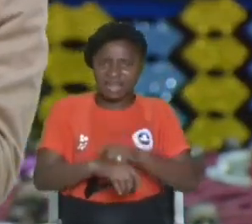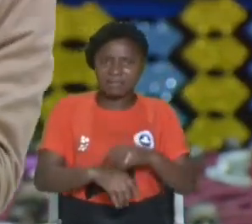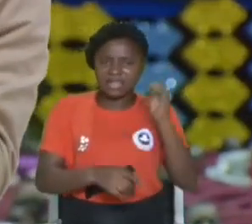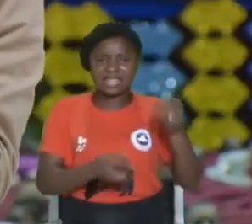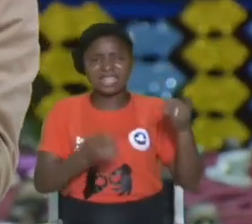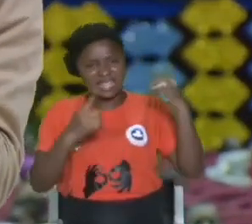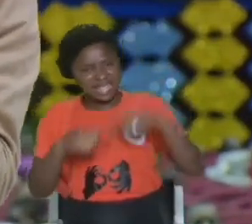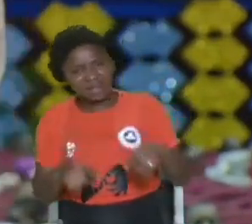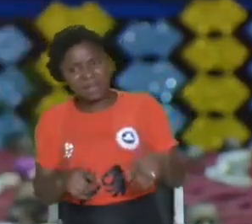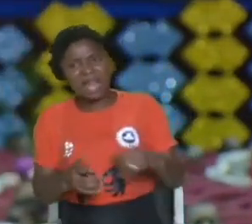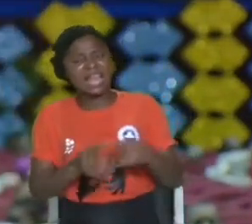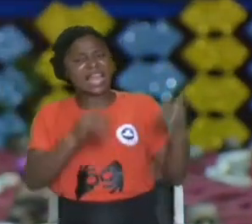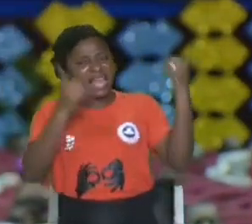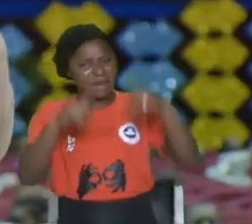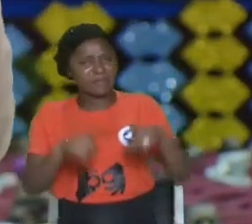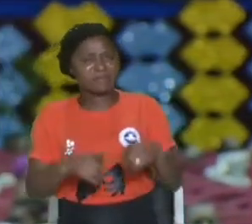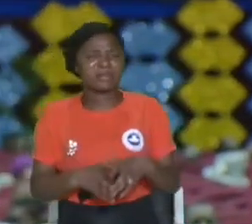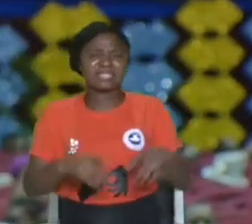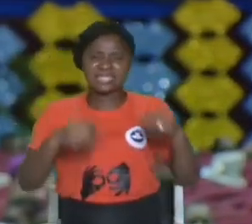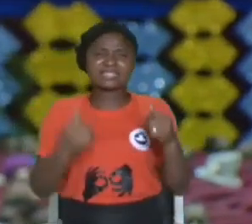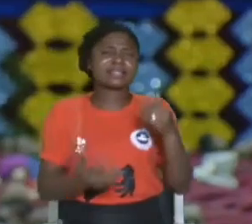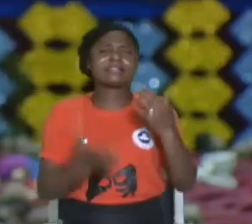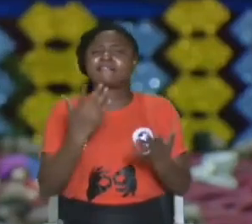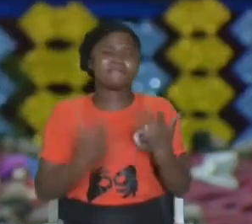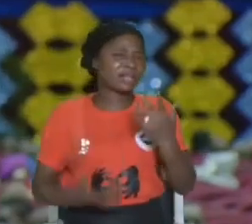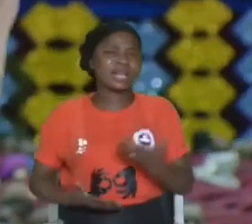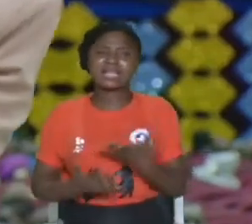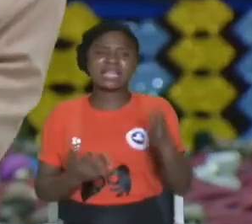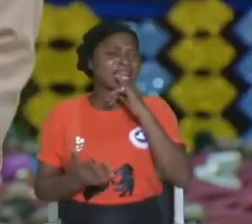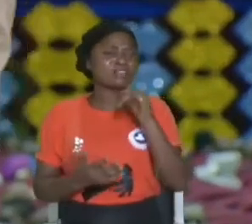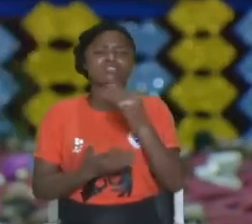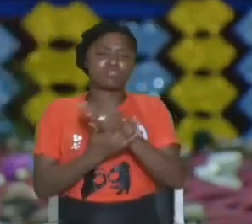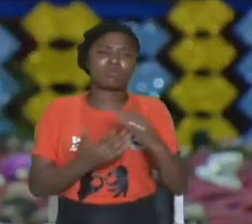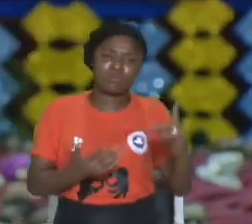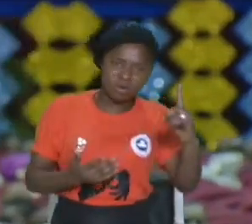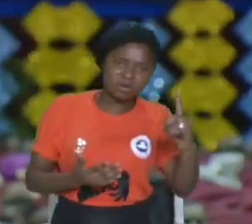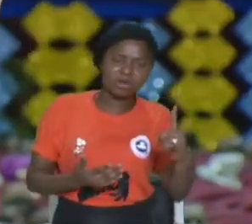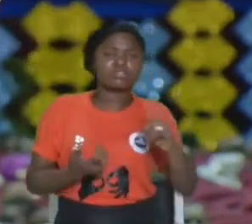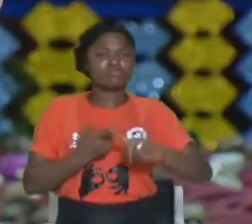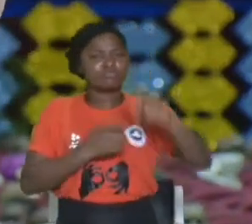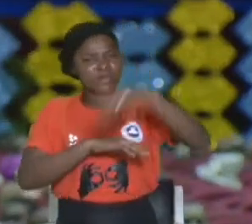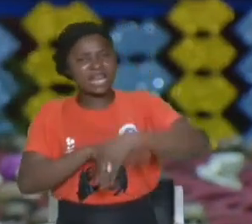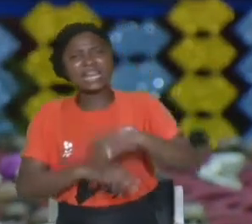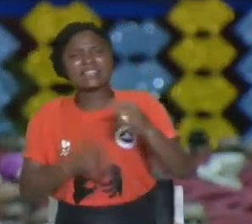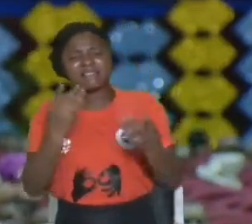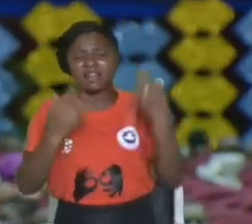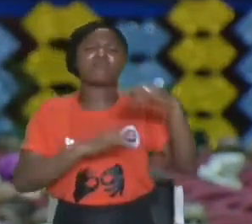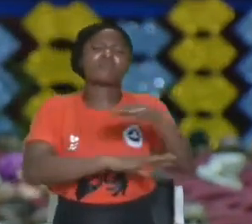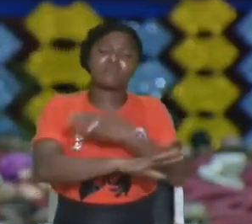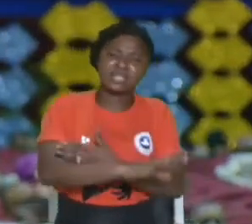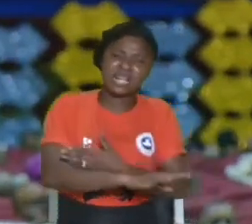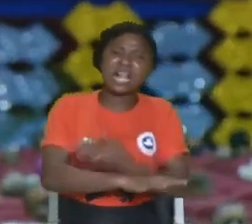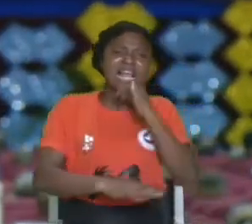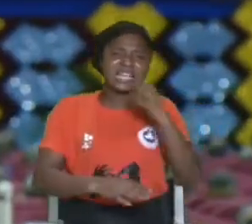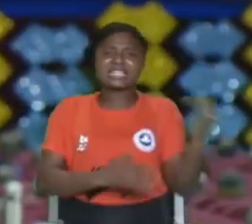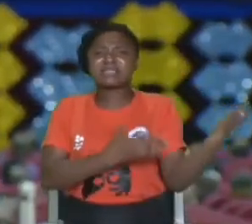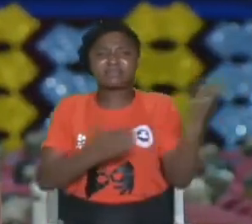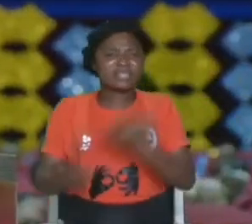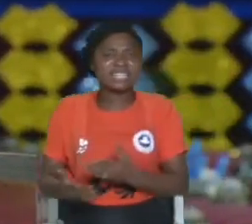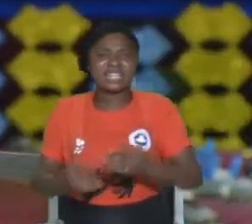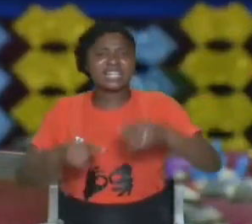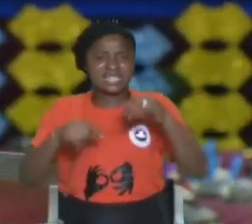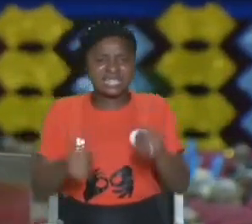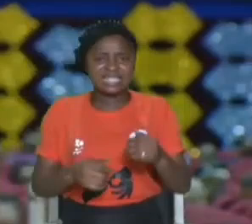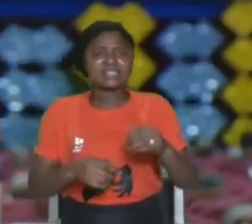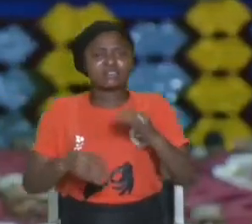happened. Instant fire. Oh, there is someone tonight. The fire of God is bringing instant judgment